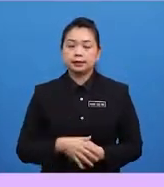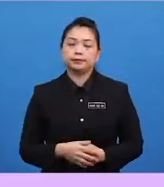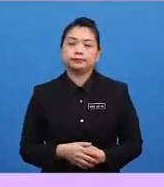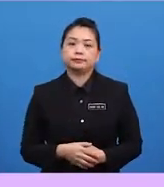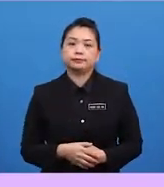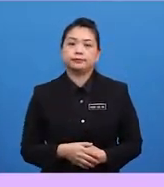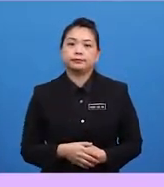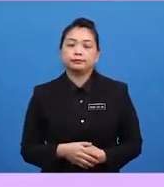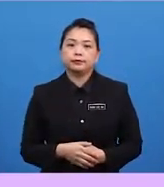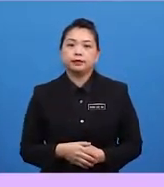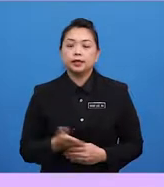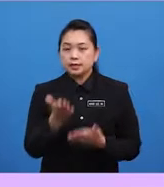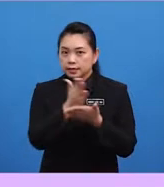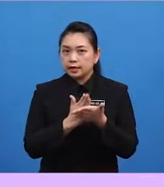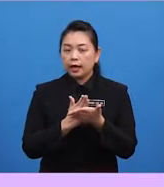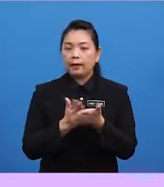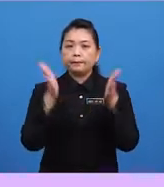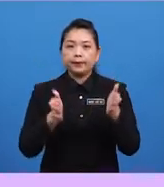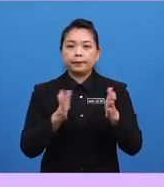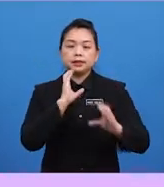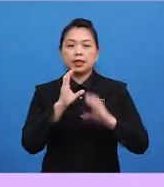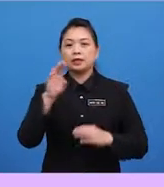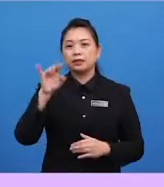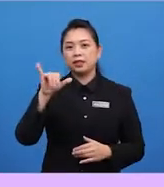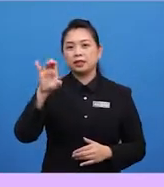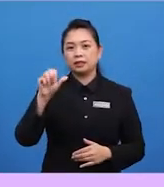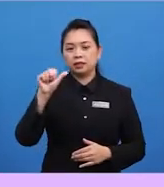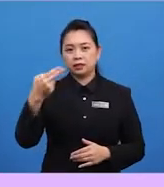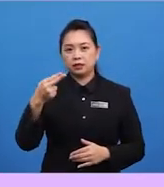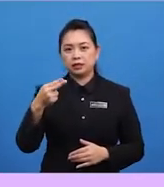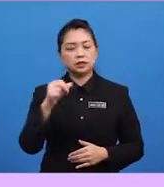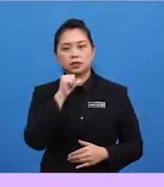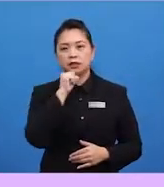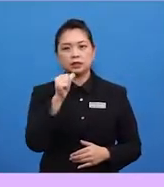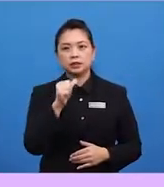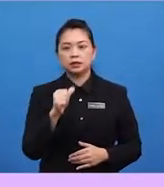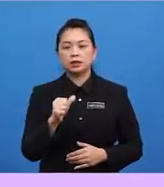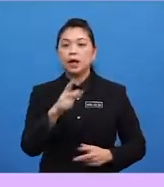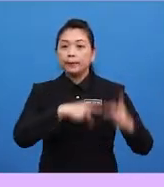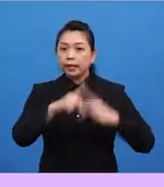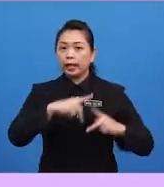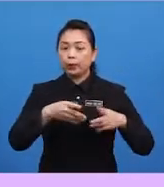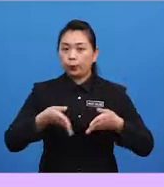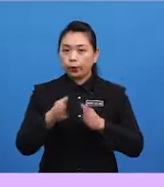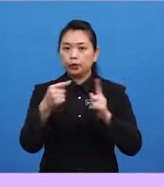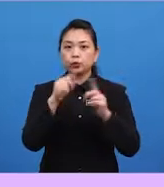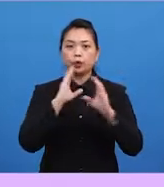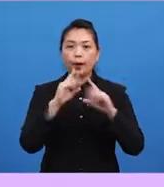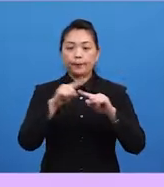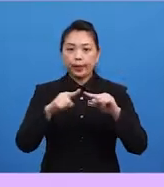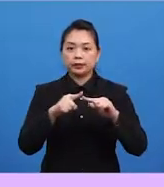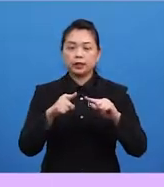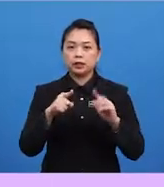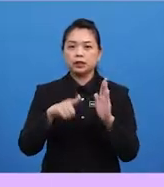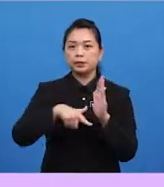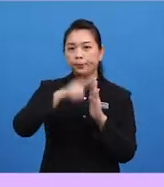Some people say that, yeah, isn't a very polite way to talk, but it's way more casual